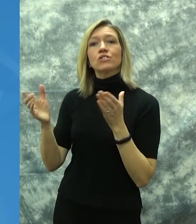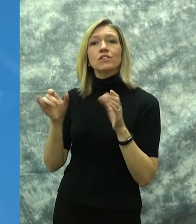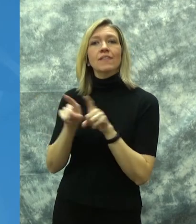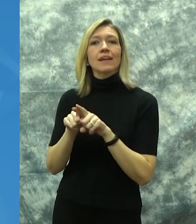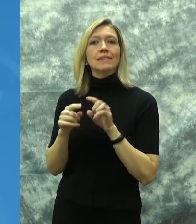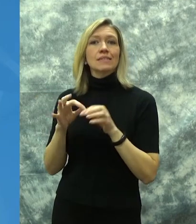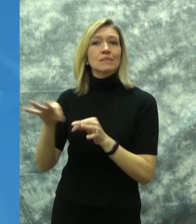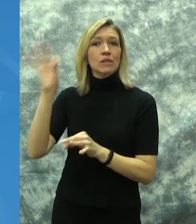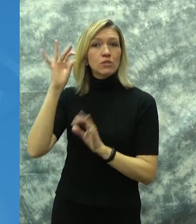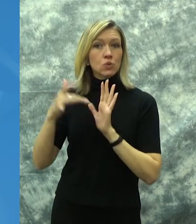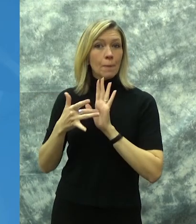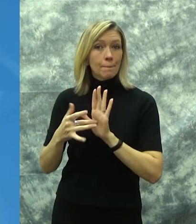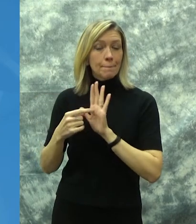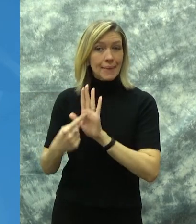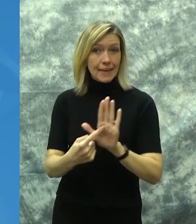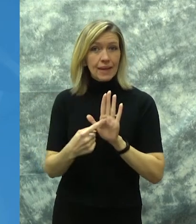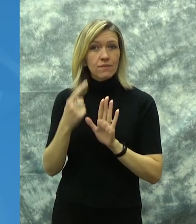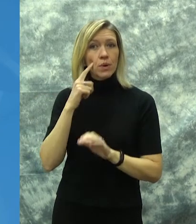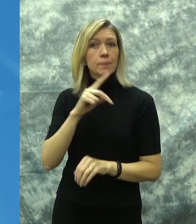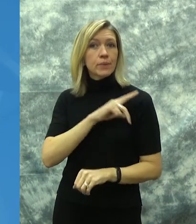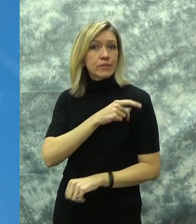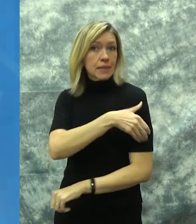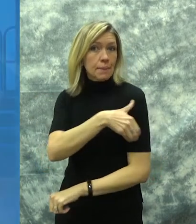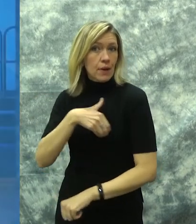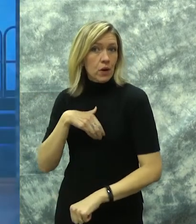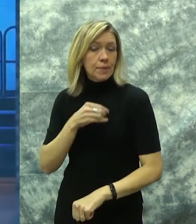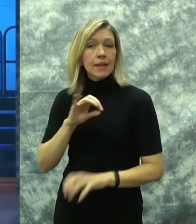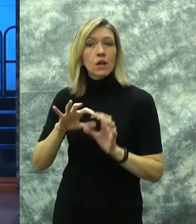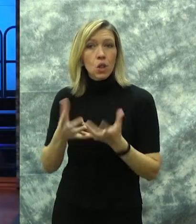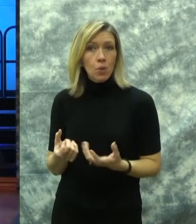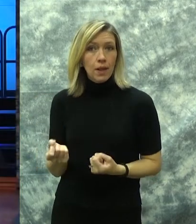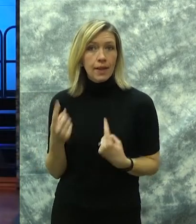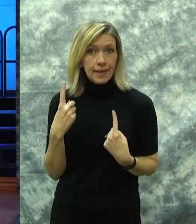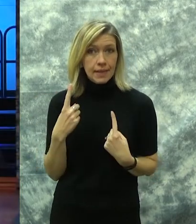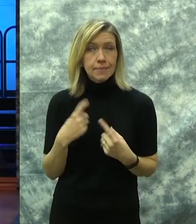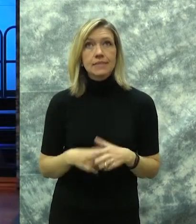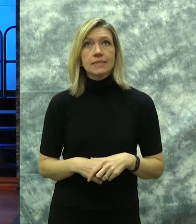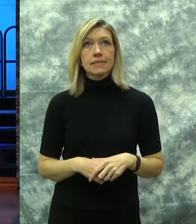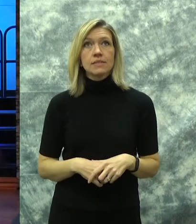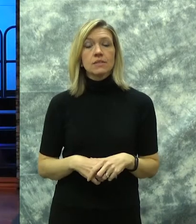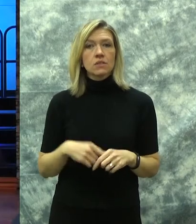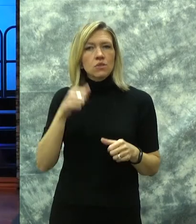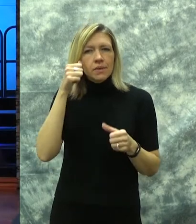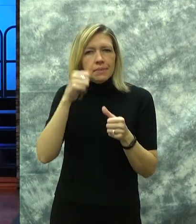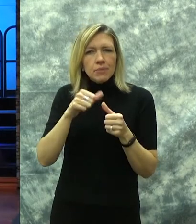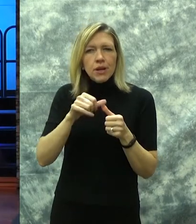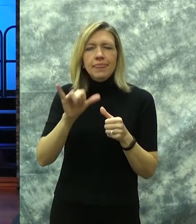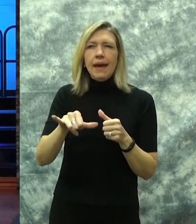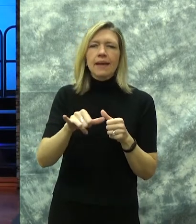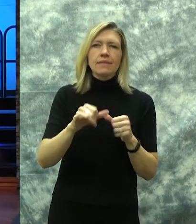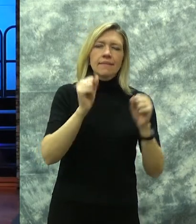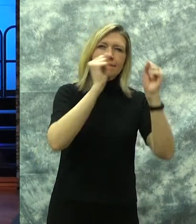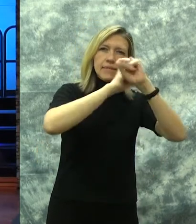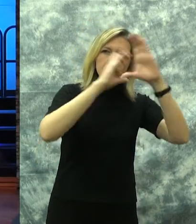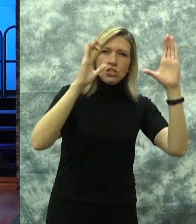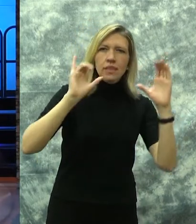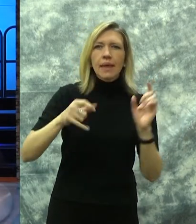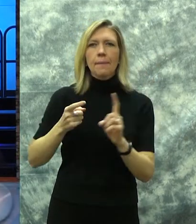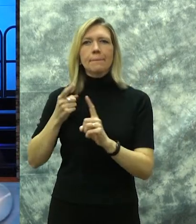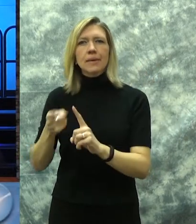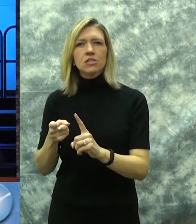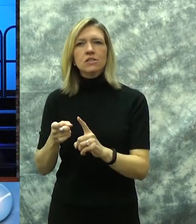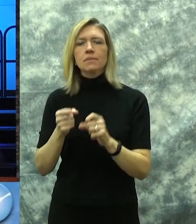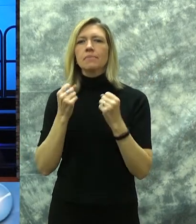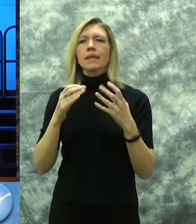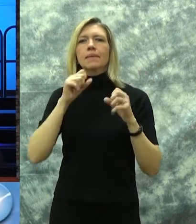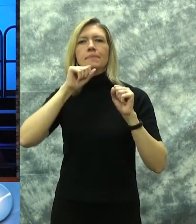personal empowerment and global enlightenment. And keeping in mind that vision, that mission, the great blessings that are upon us this day,